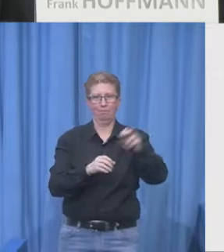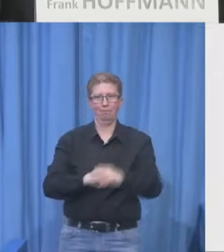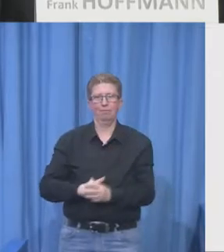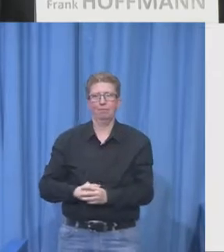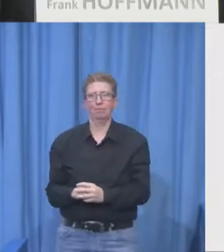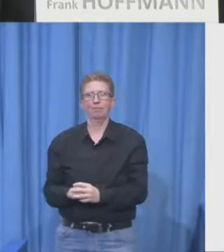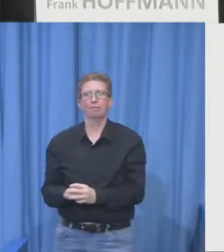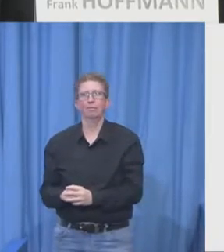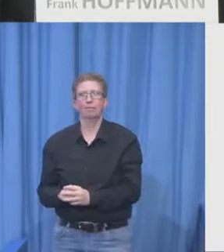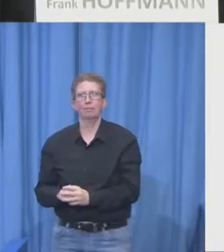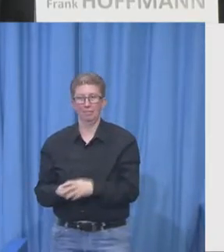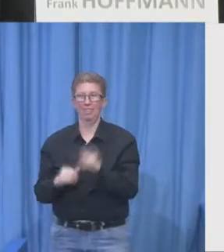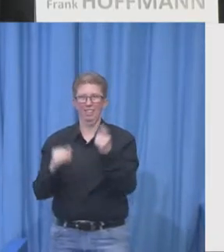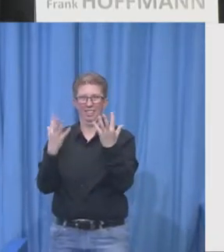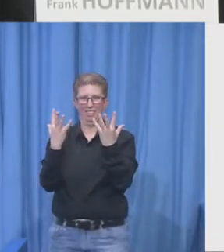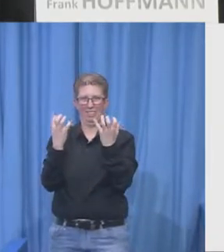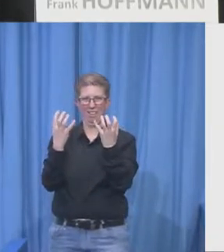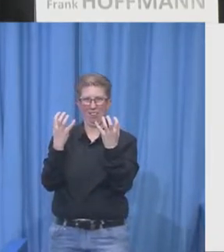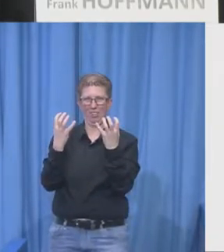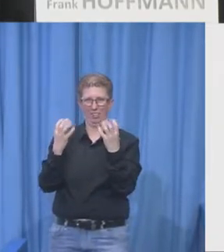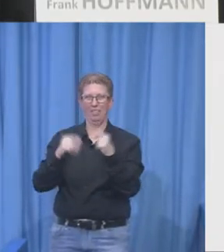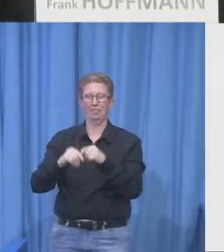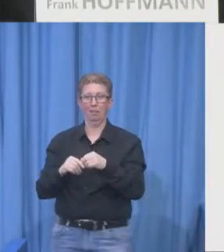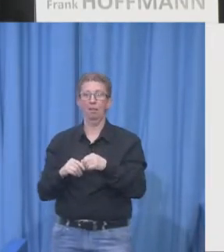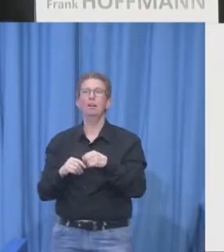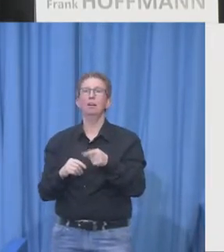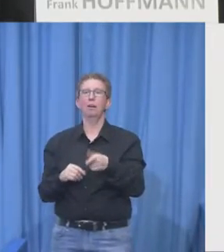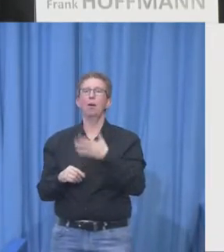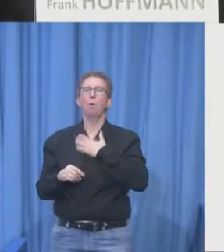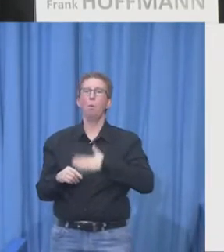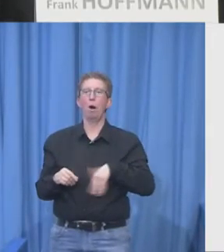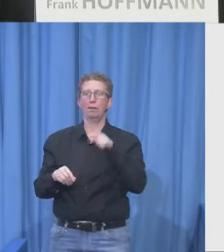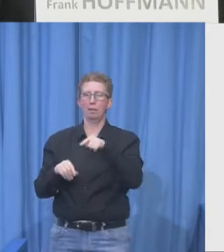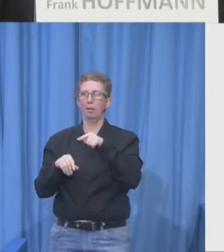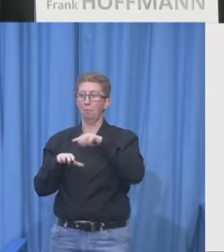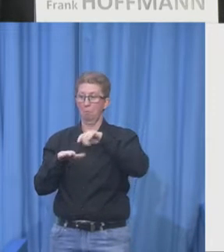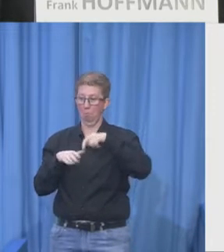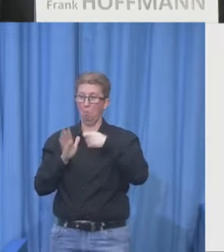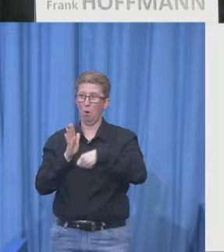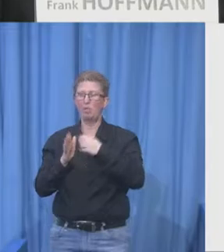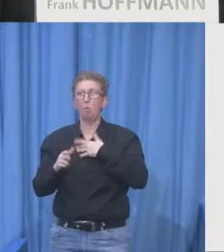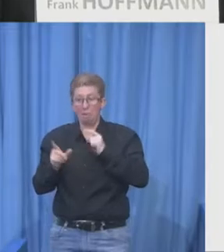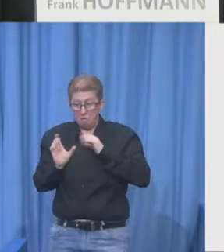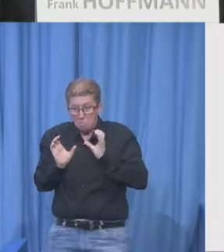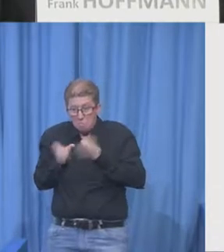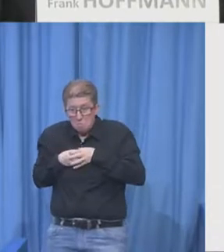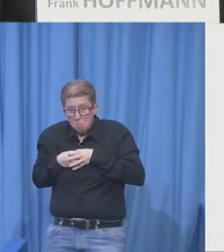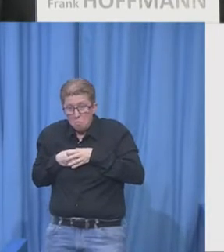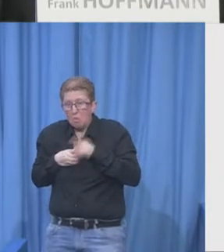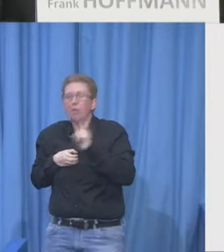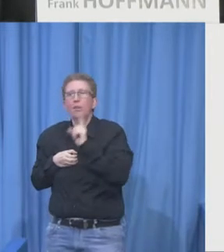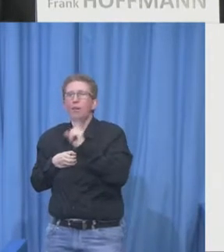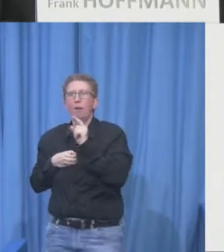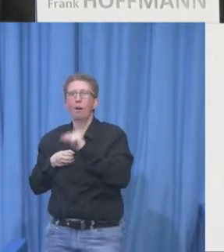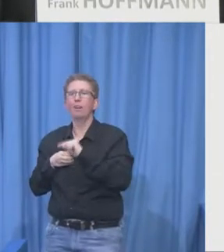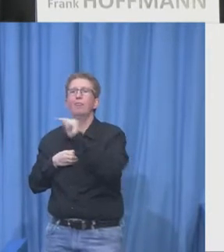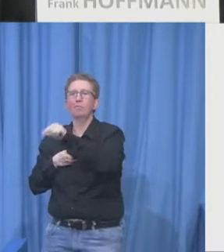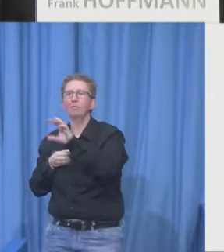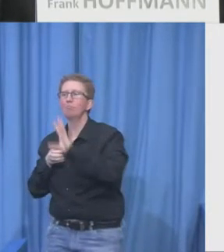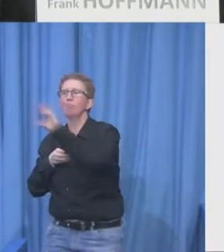the world, and we were already successful in finding first franchisee here in